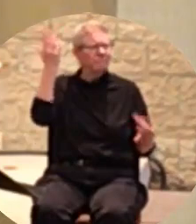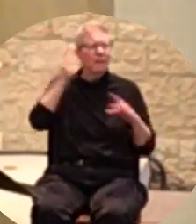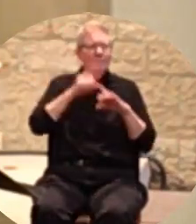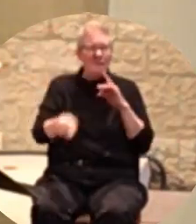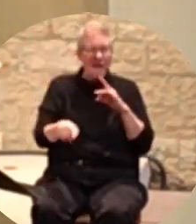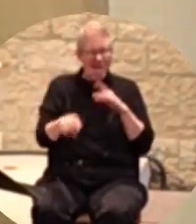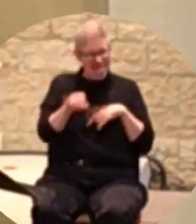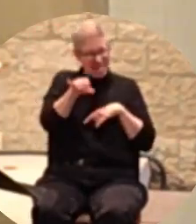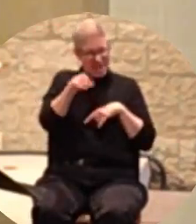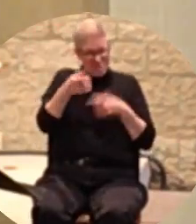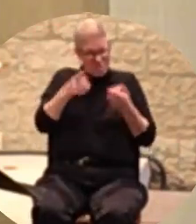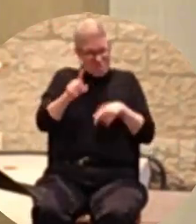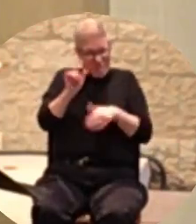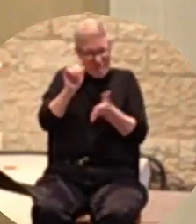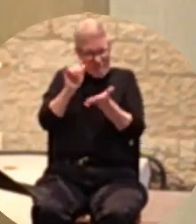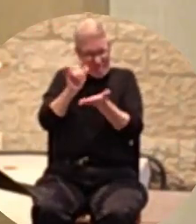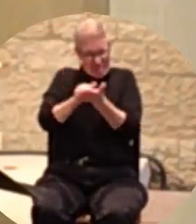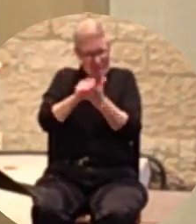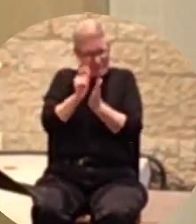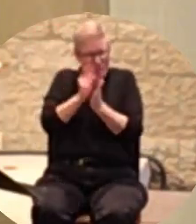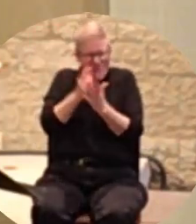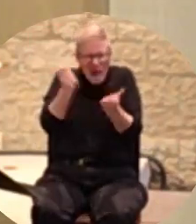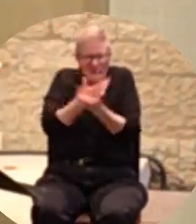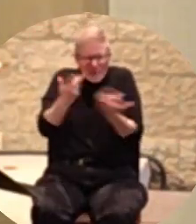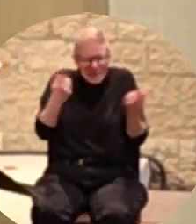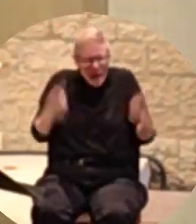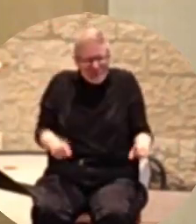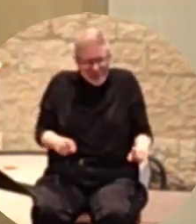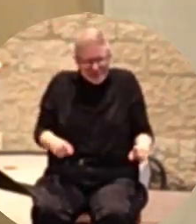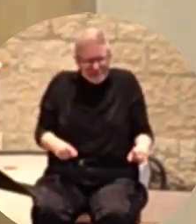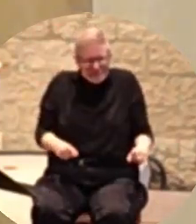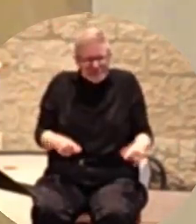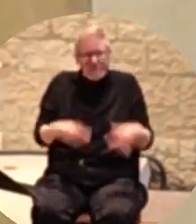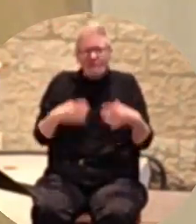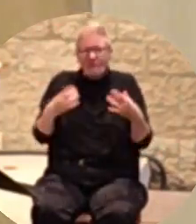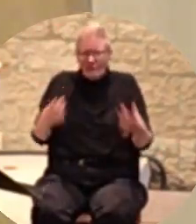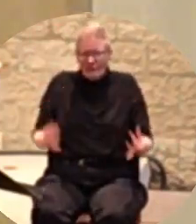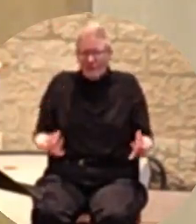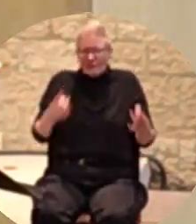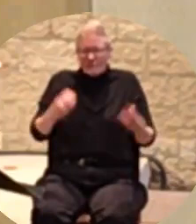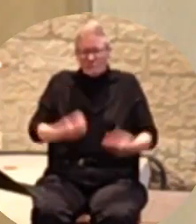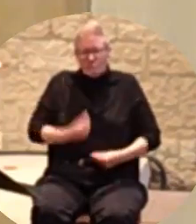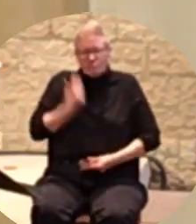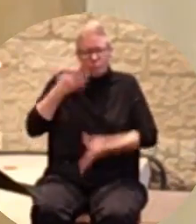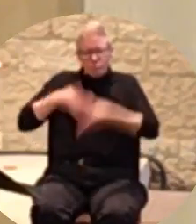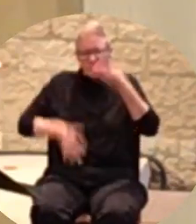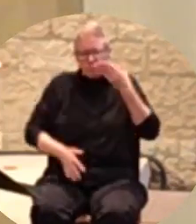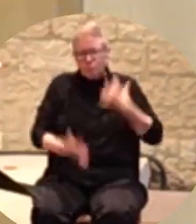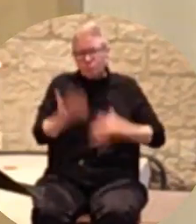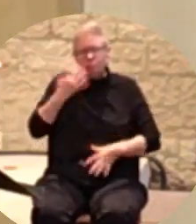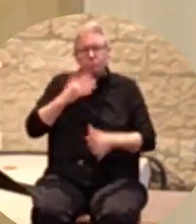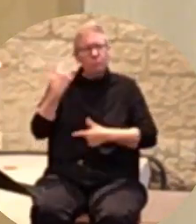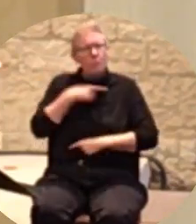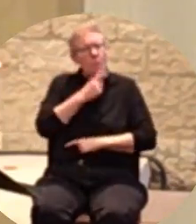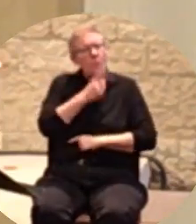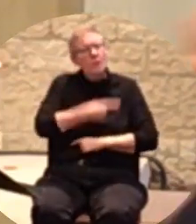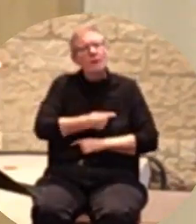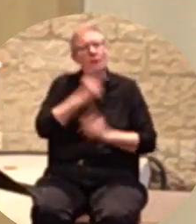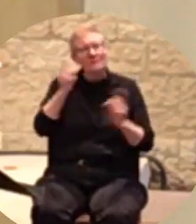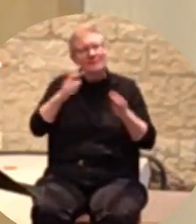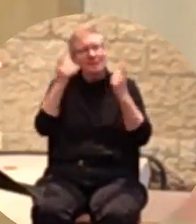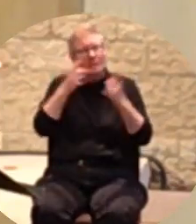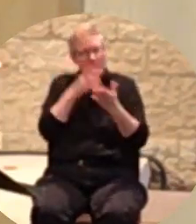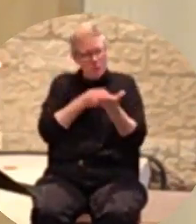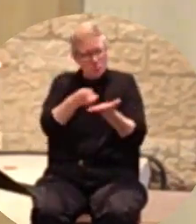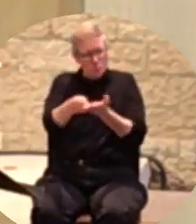is happening. Everything is happening. We are assimilating truth into our life so that